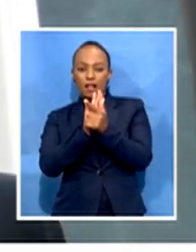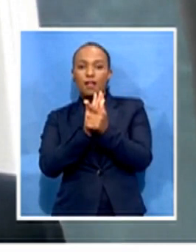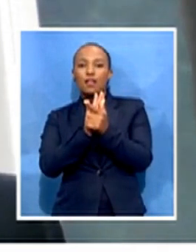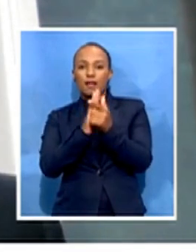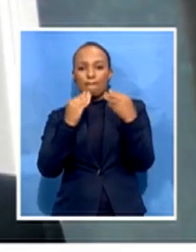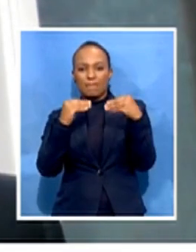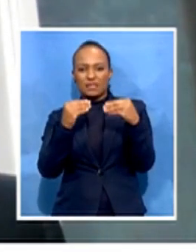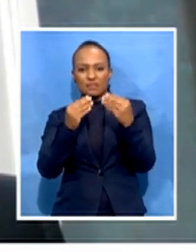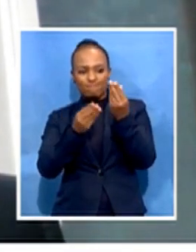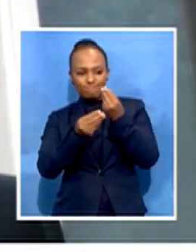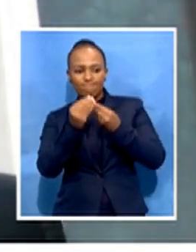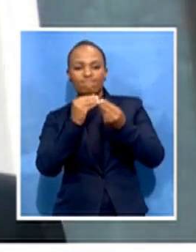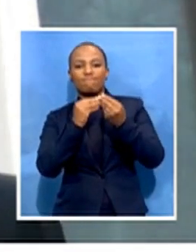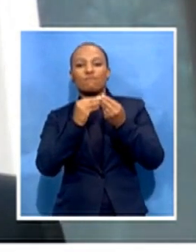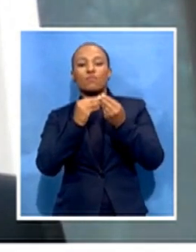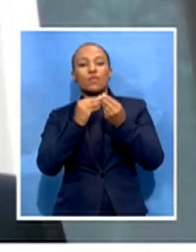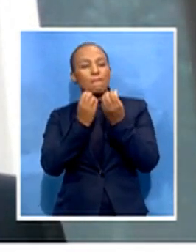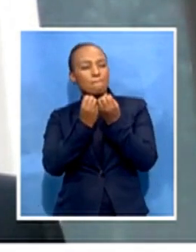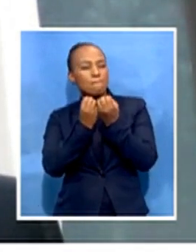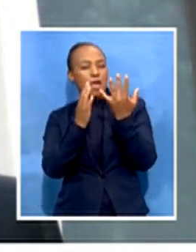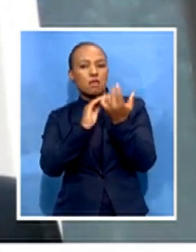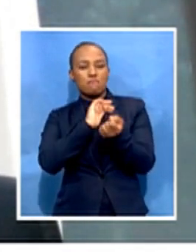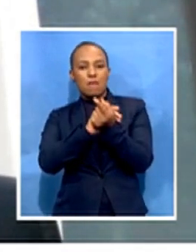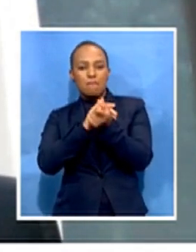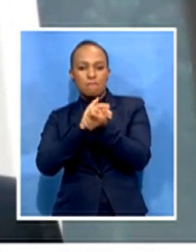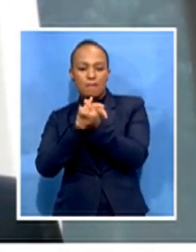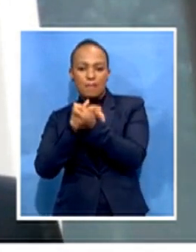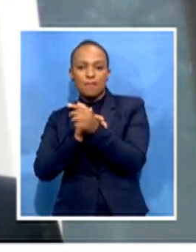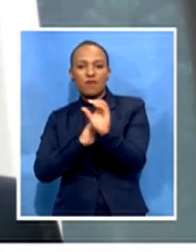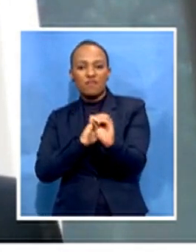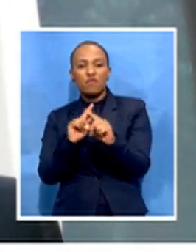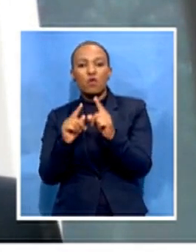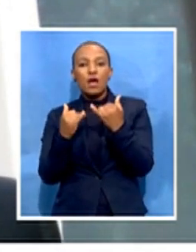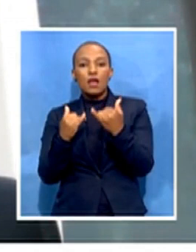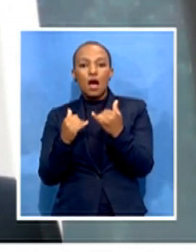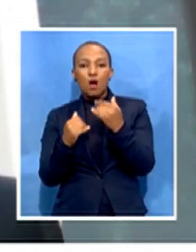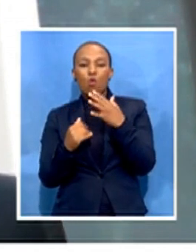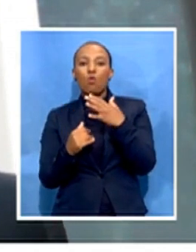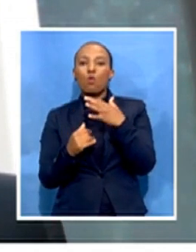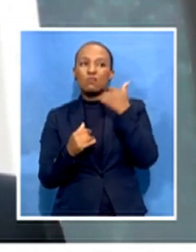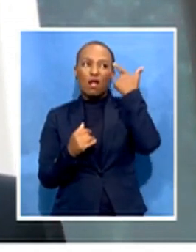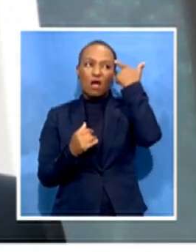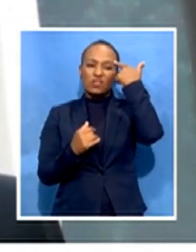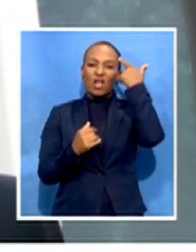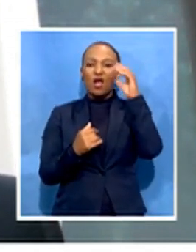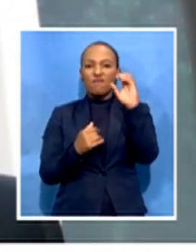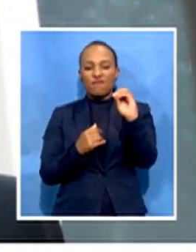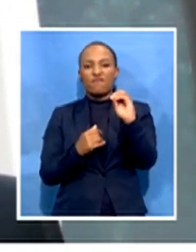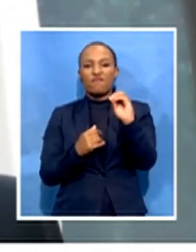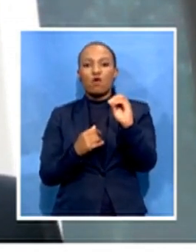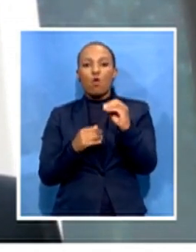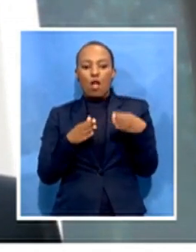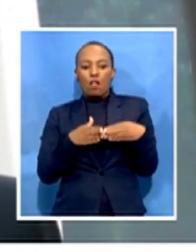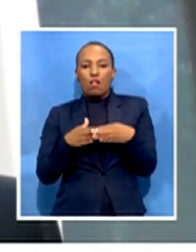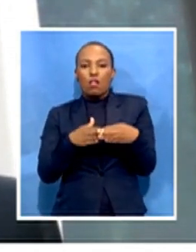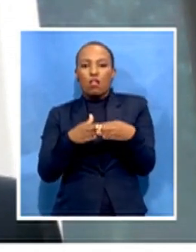But currently, we're also looking at hijackings, because a lot of consignments get hijacked on the roads, and hence me starting